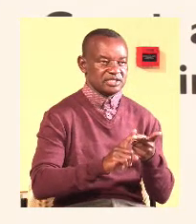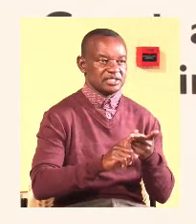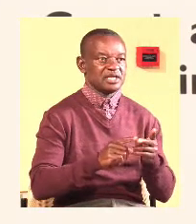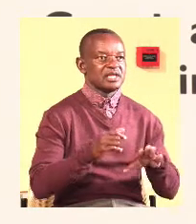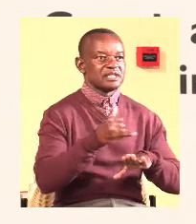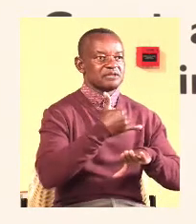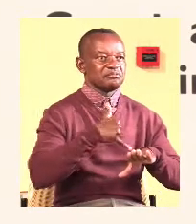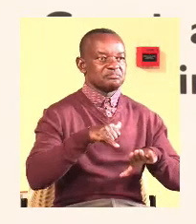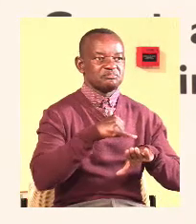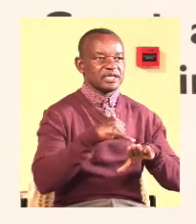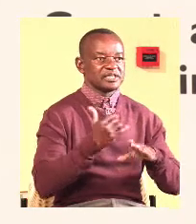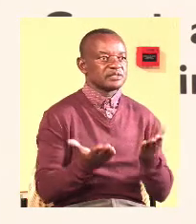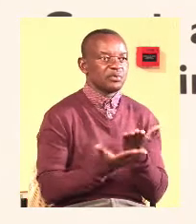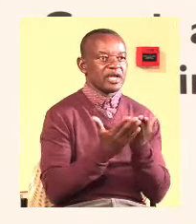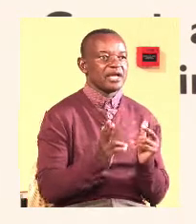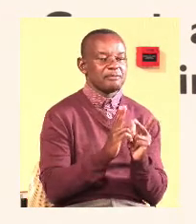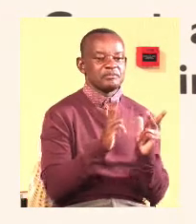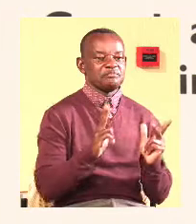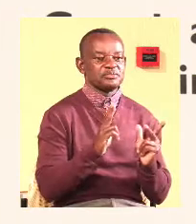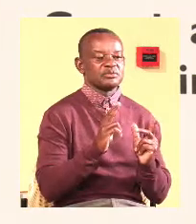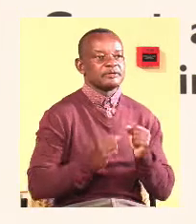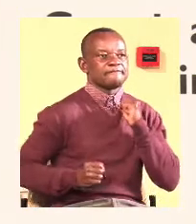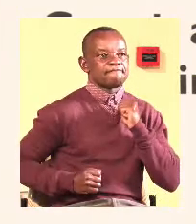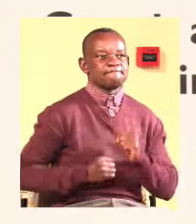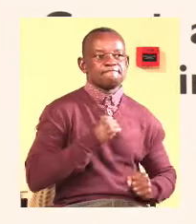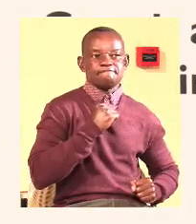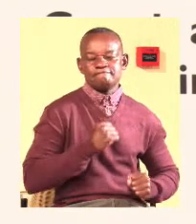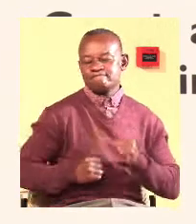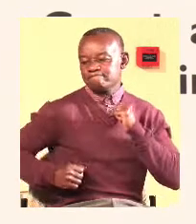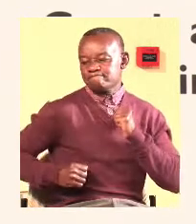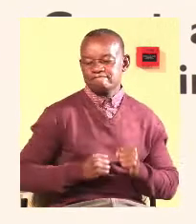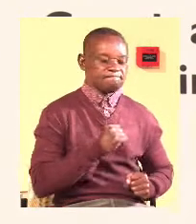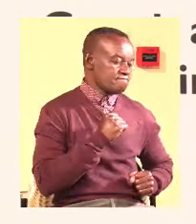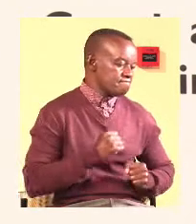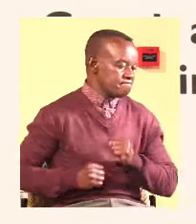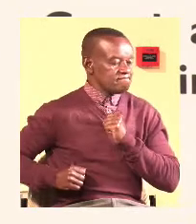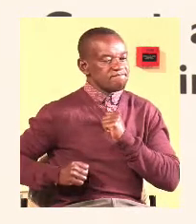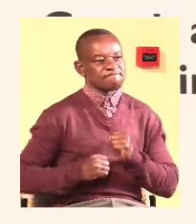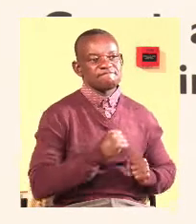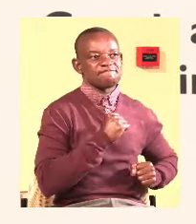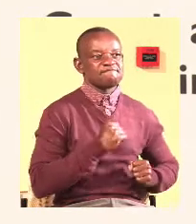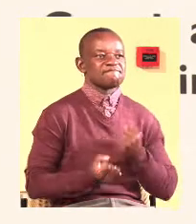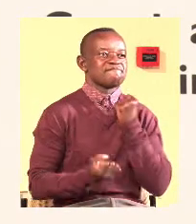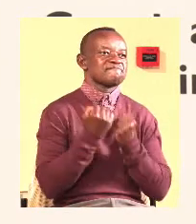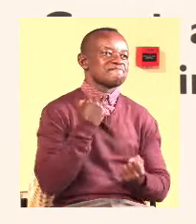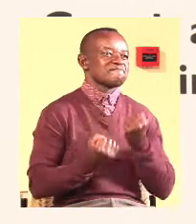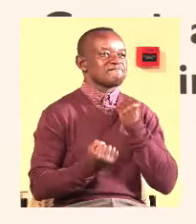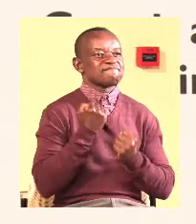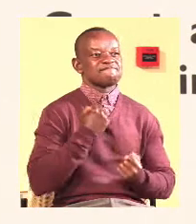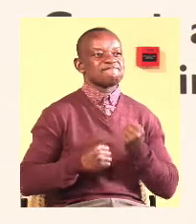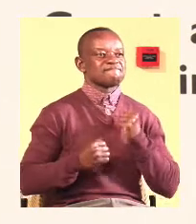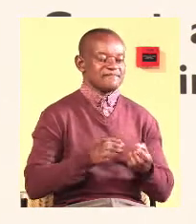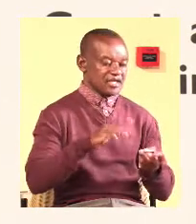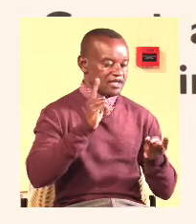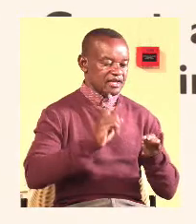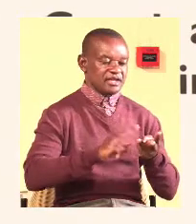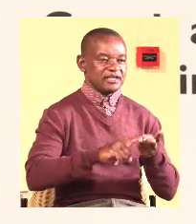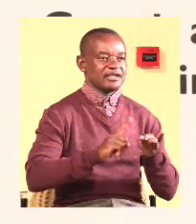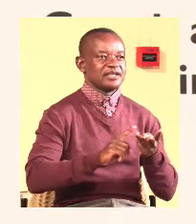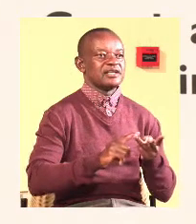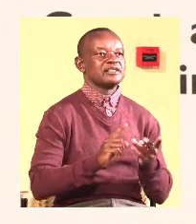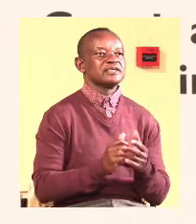place. I don't really want to touch on the medical permit,